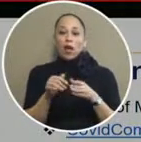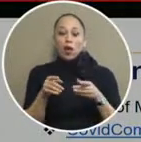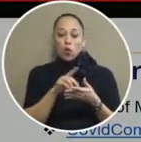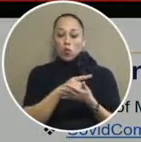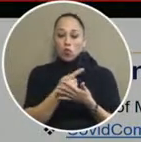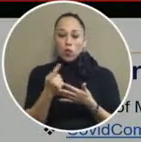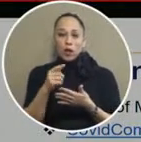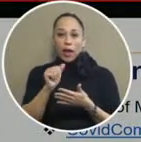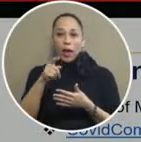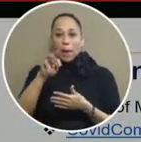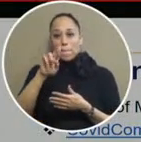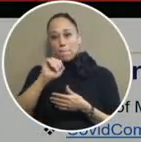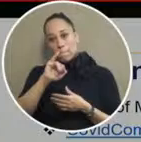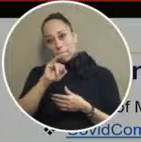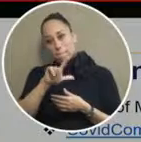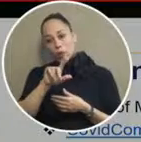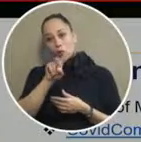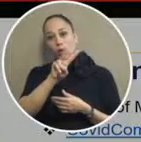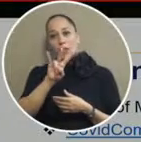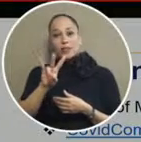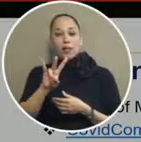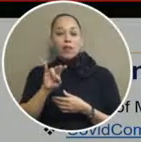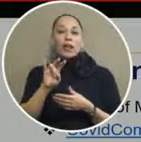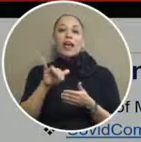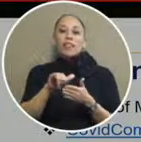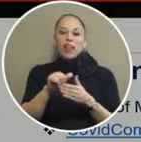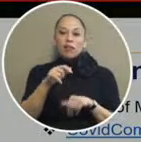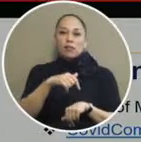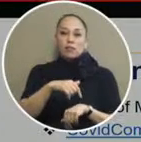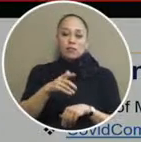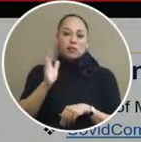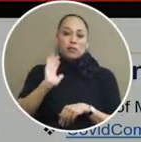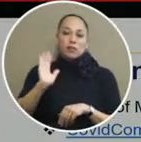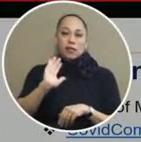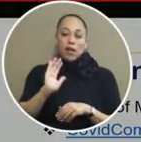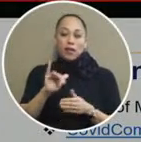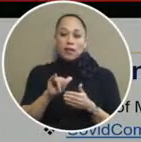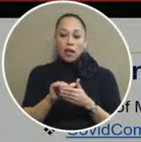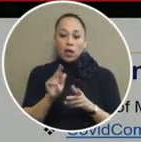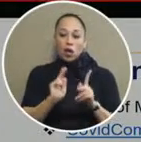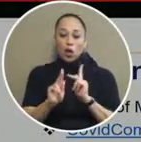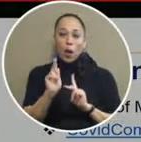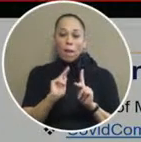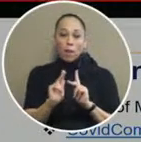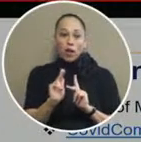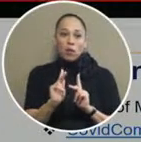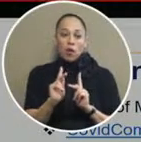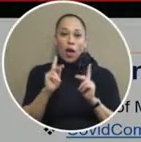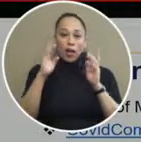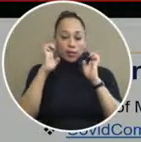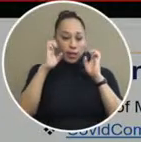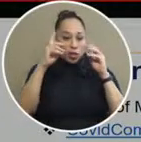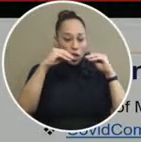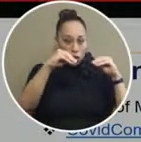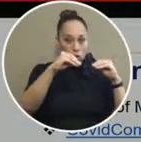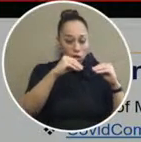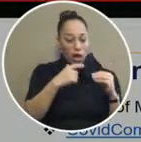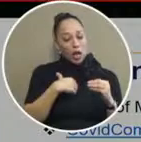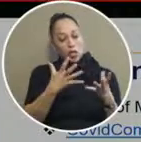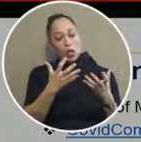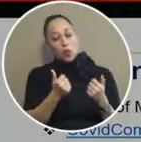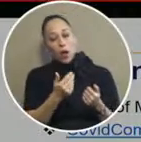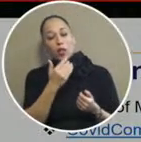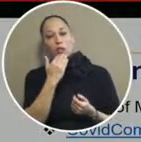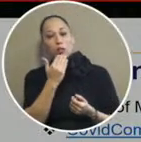April 27th, about that time is when most of the residents had been educated, and I'd like to thank